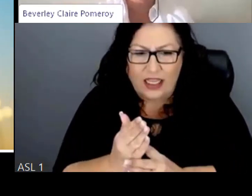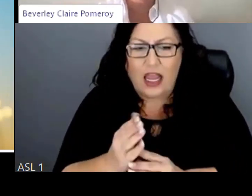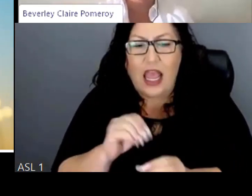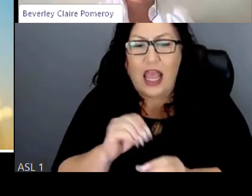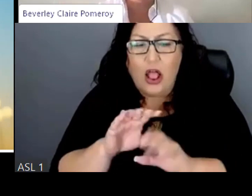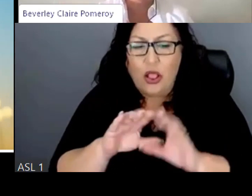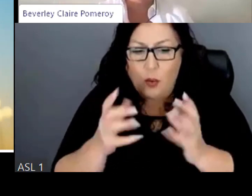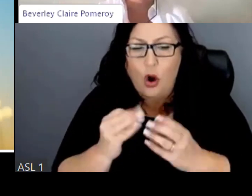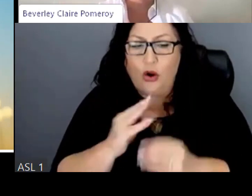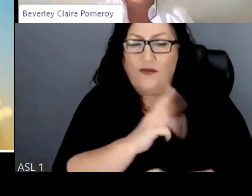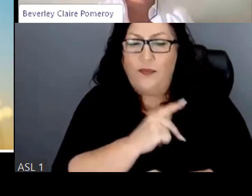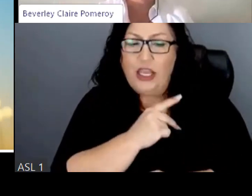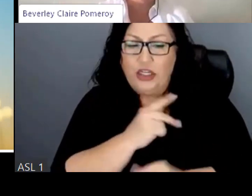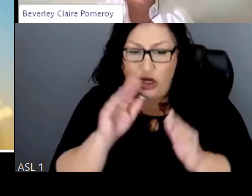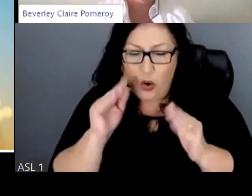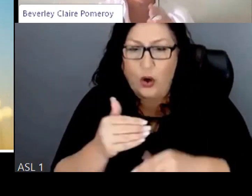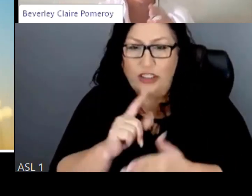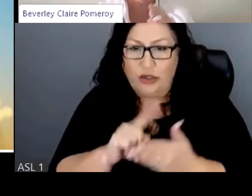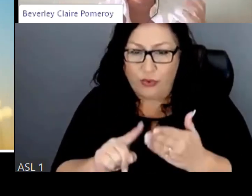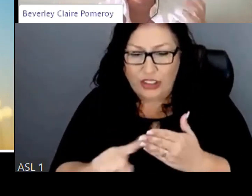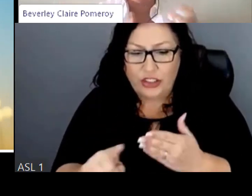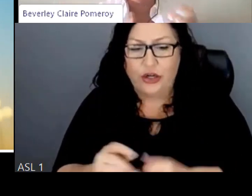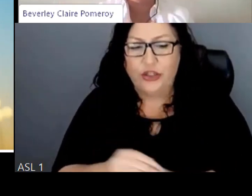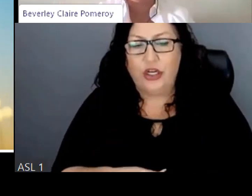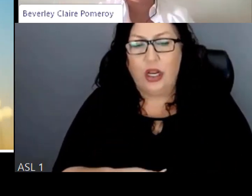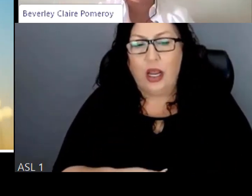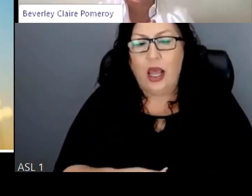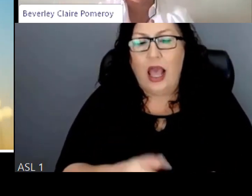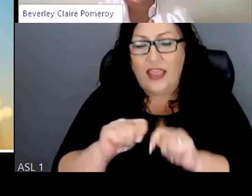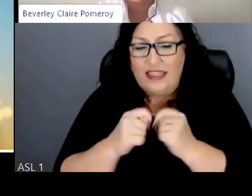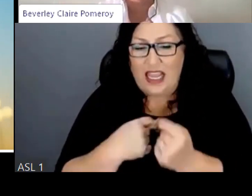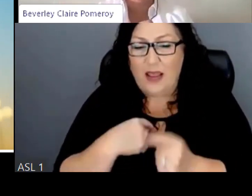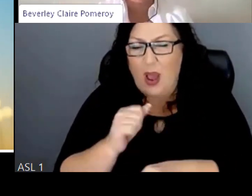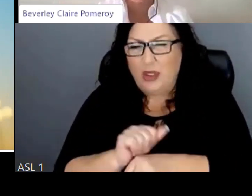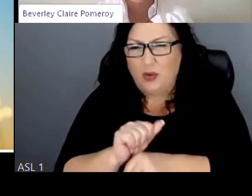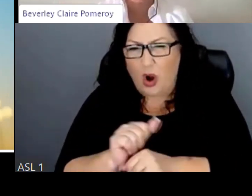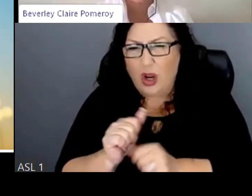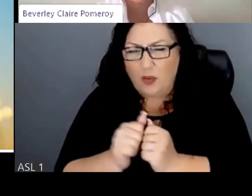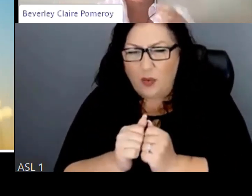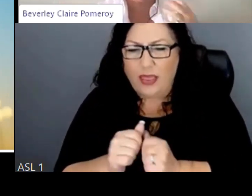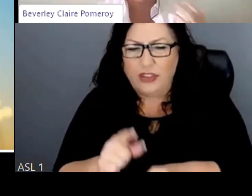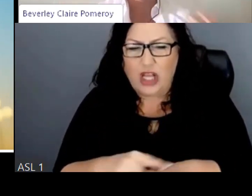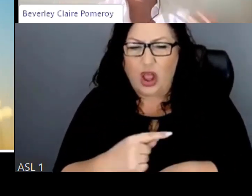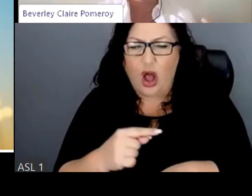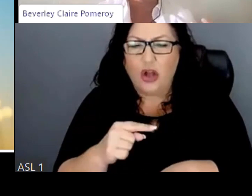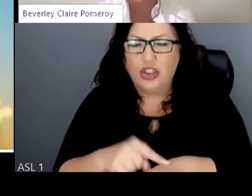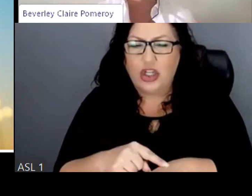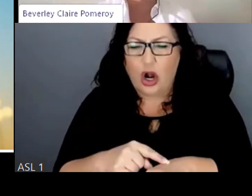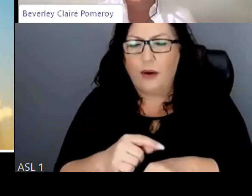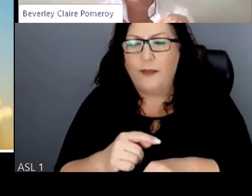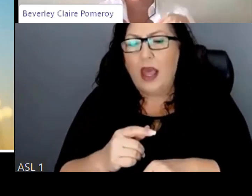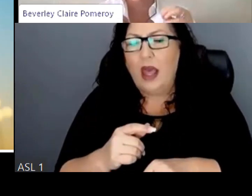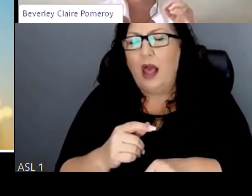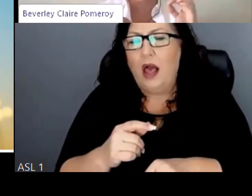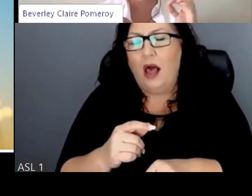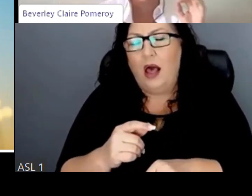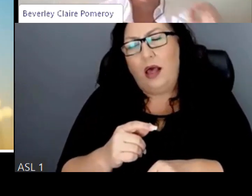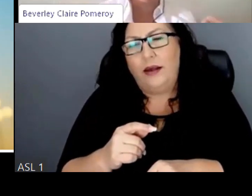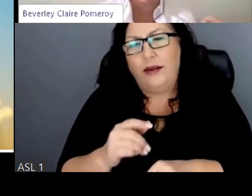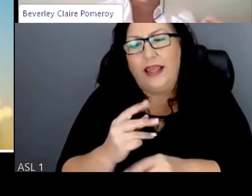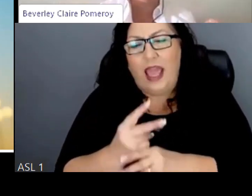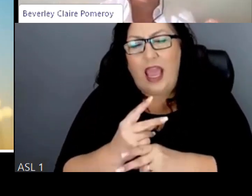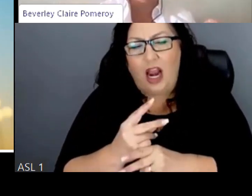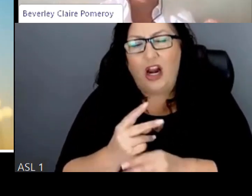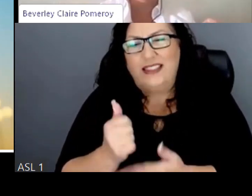world of patient-oriented research. And there was a team in particular in BC that I was working with. It was in long-term care assisted living. It was sort of 1